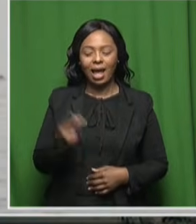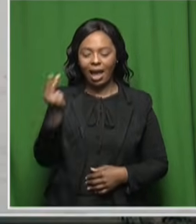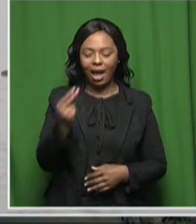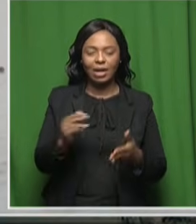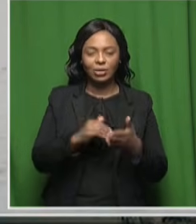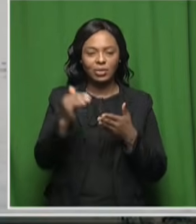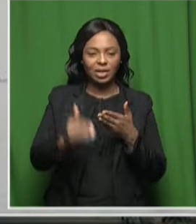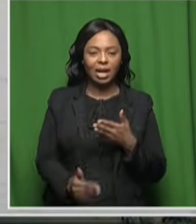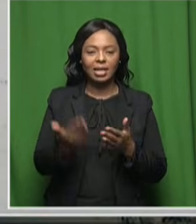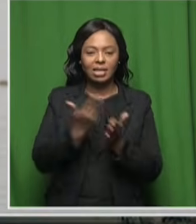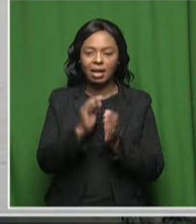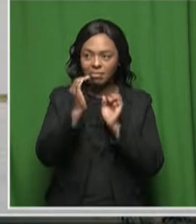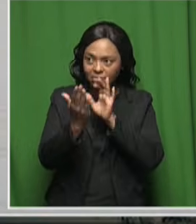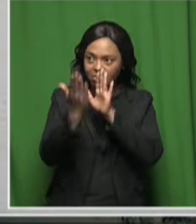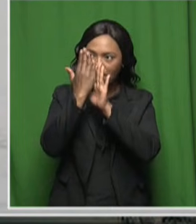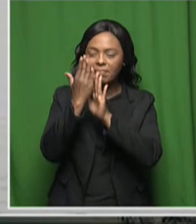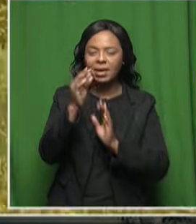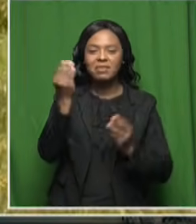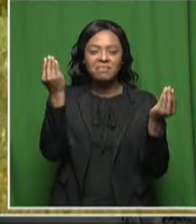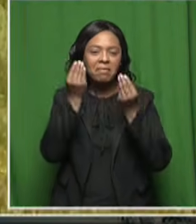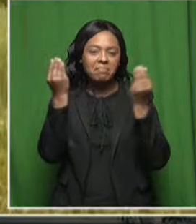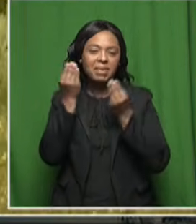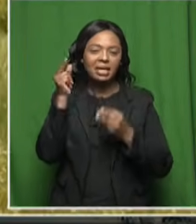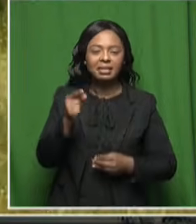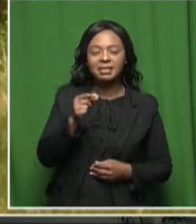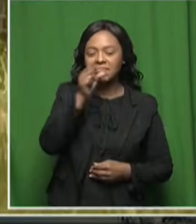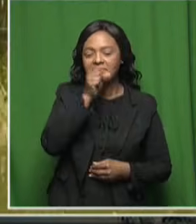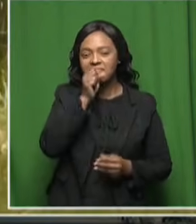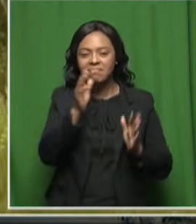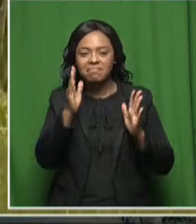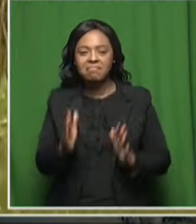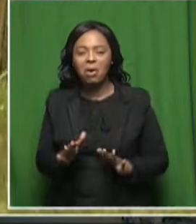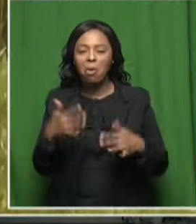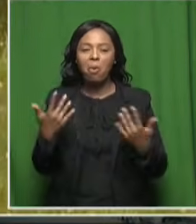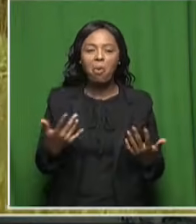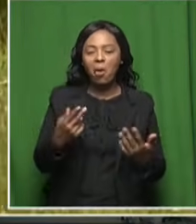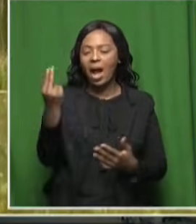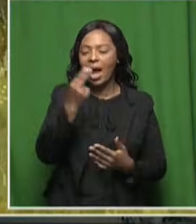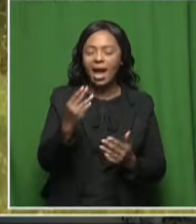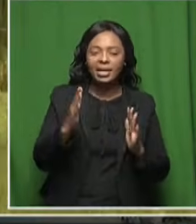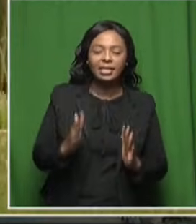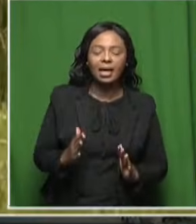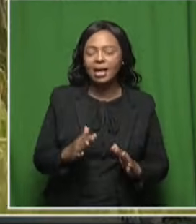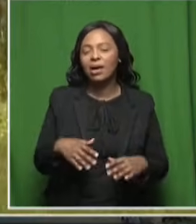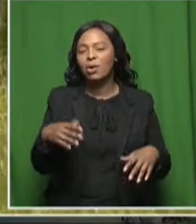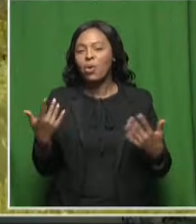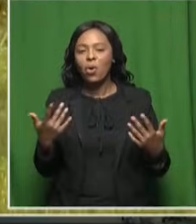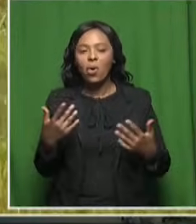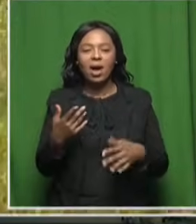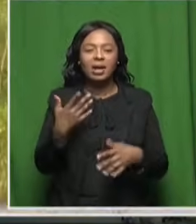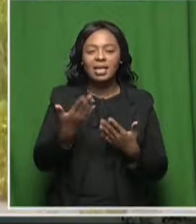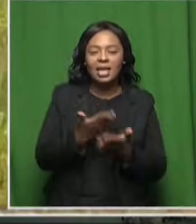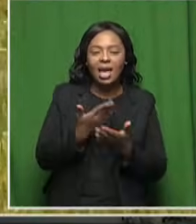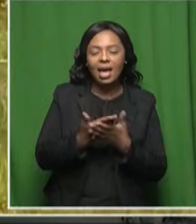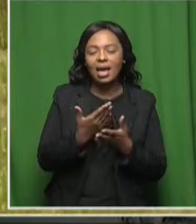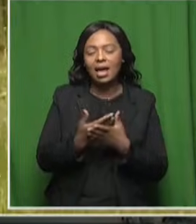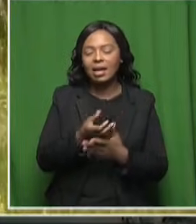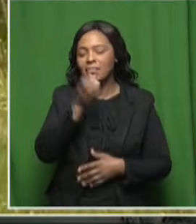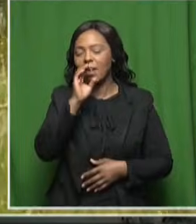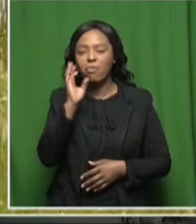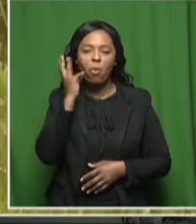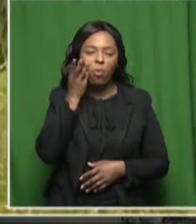actual artist and have coffee or champagne with them, whatever you fancy. So there's also adventure